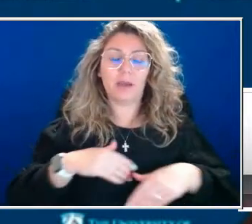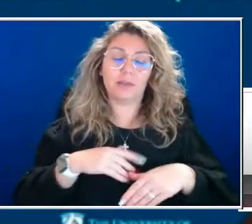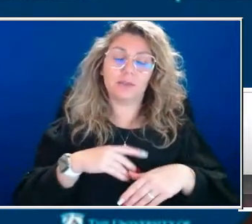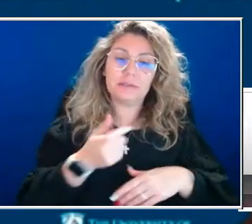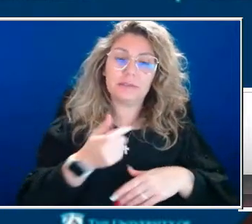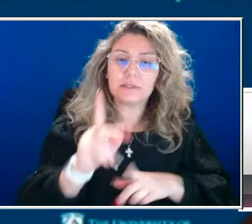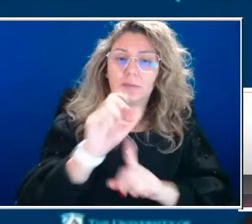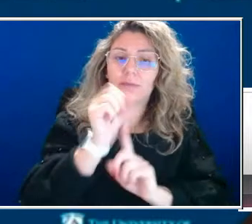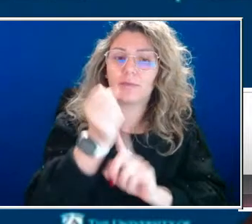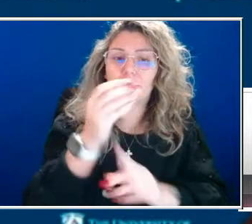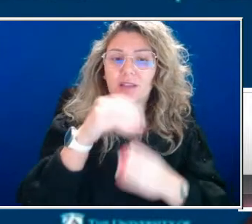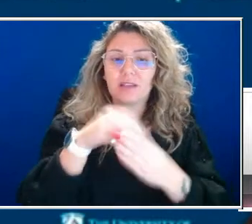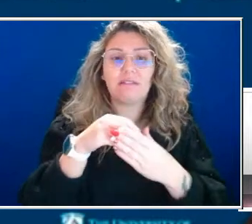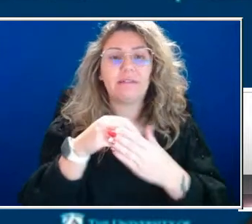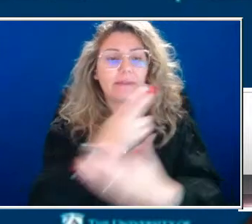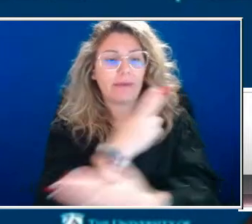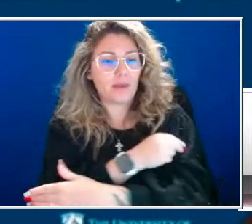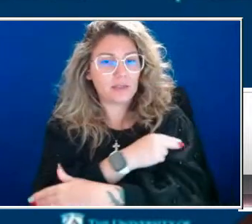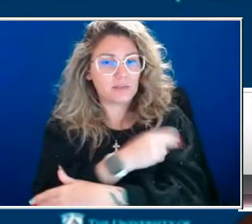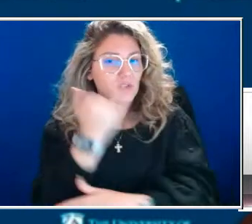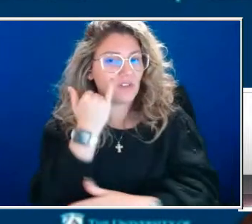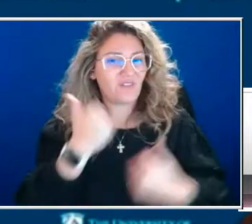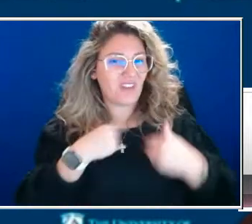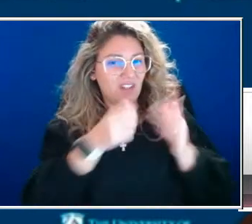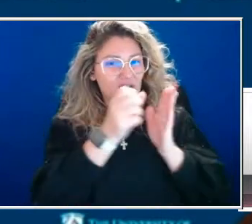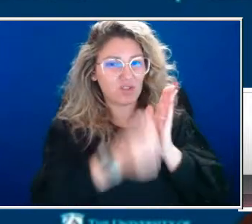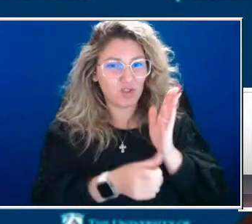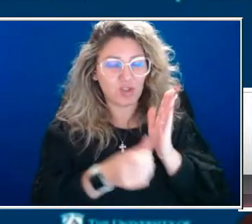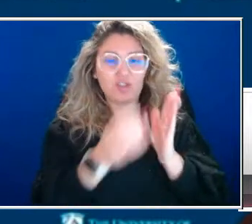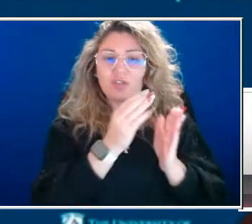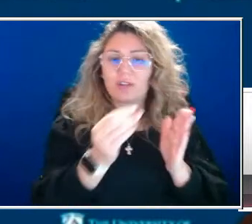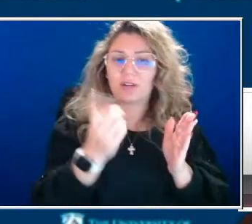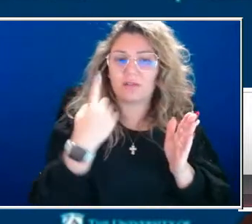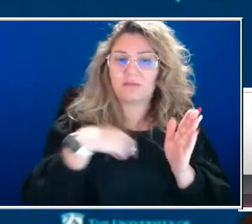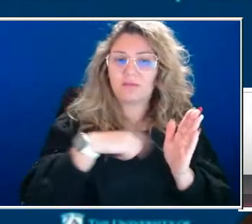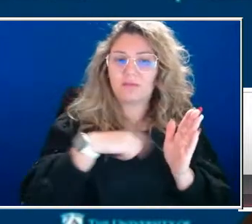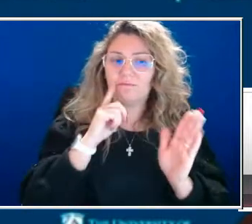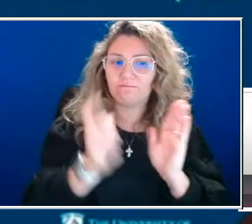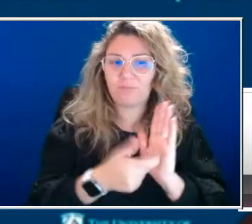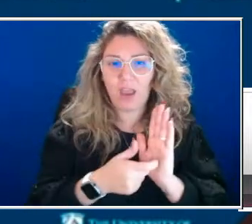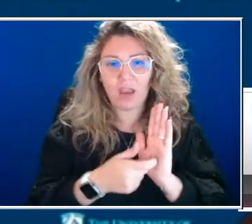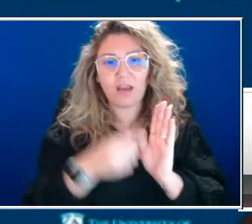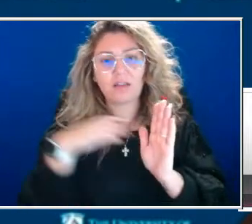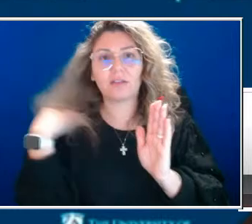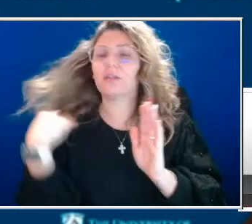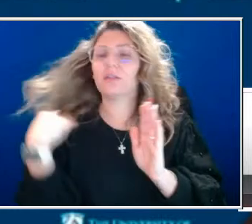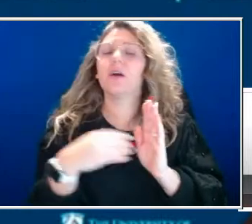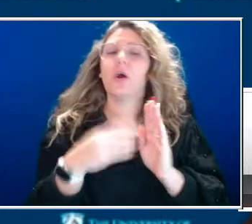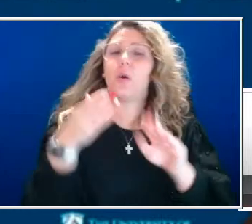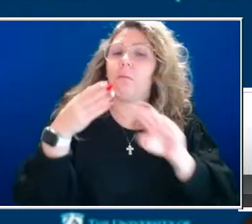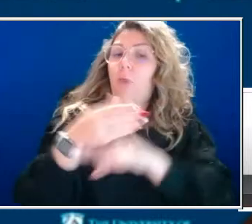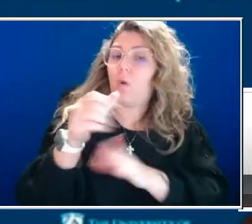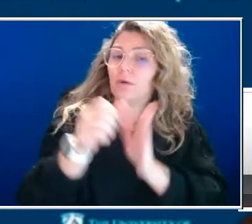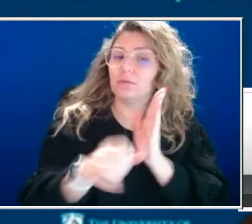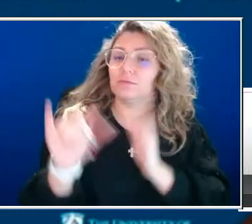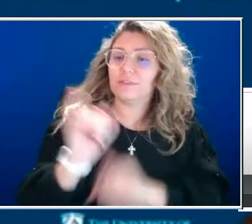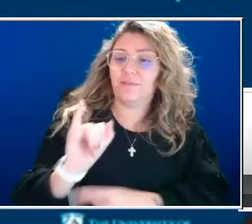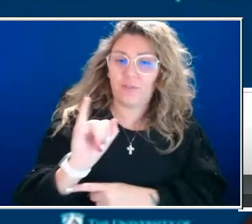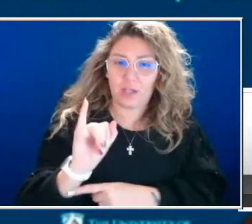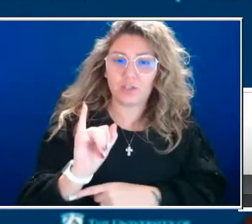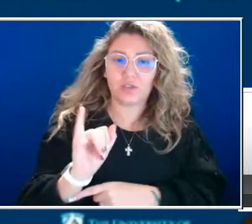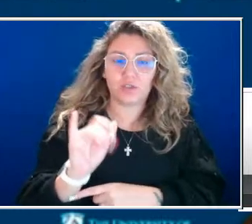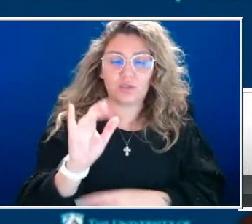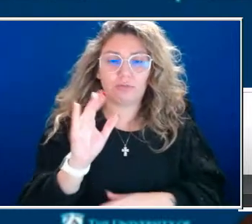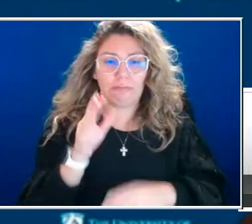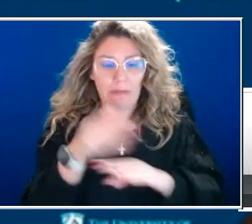the hospital, for instance, if you had a surgery and we detect a post-operative infection after